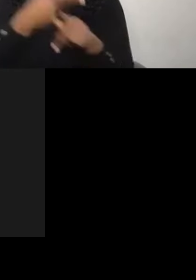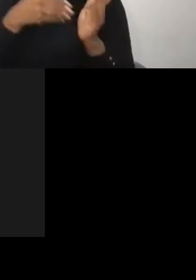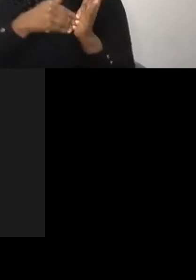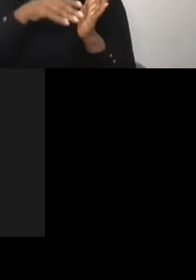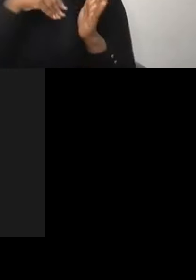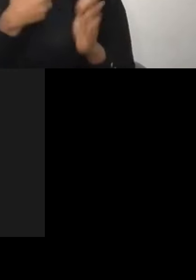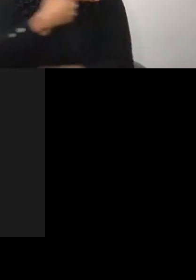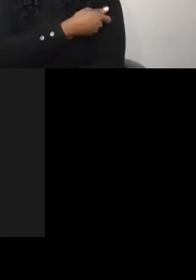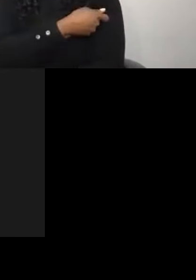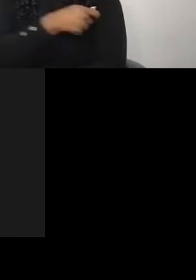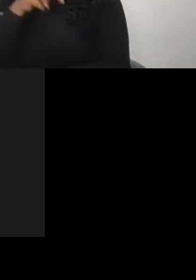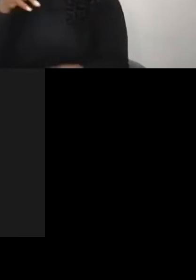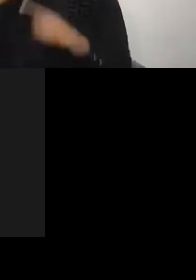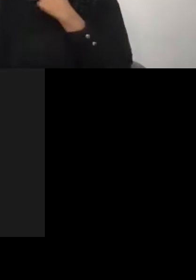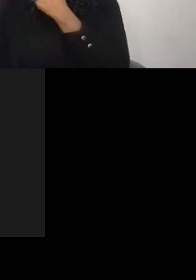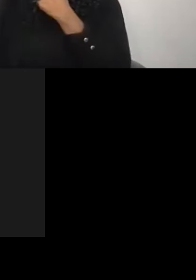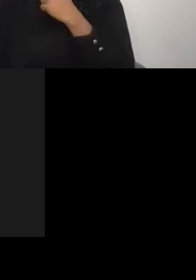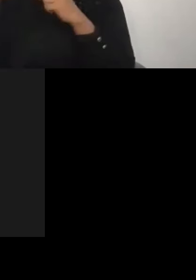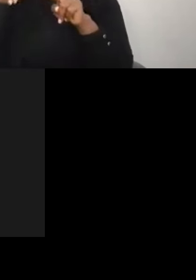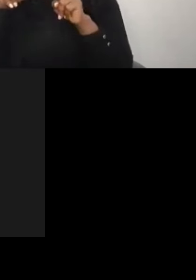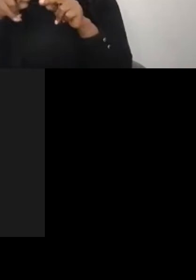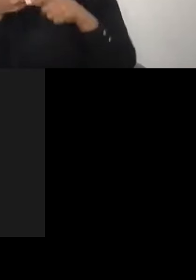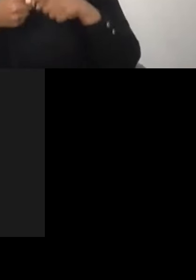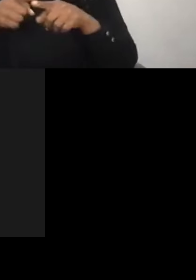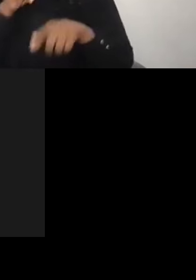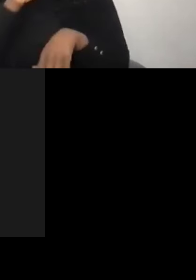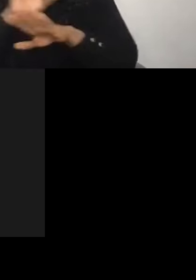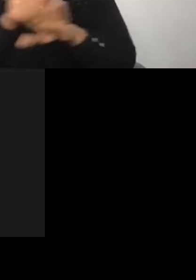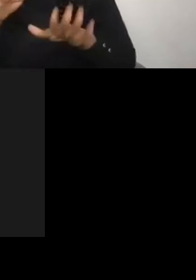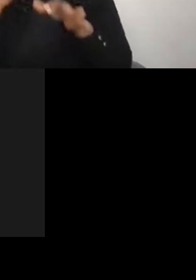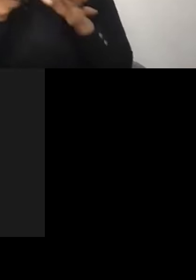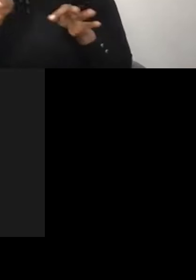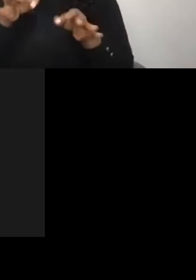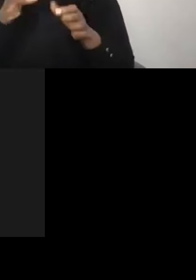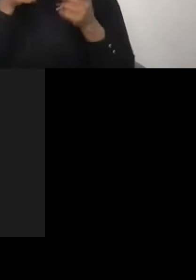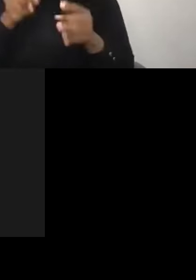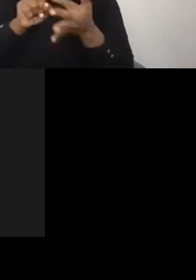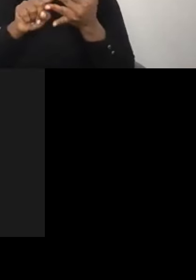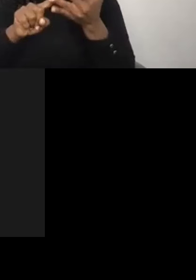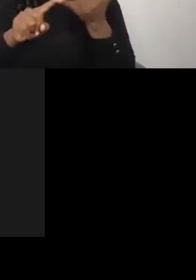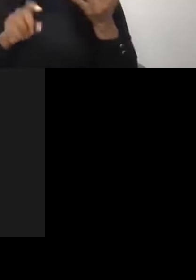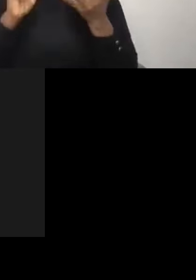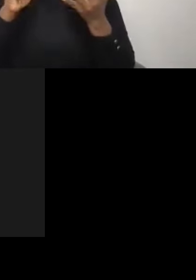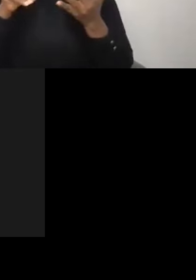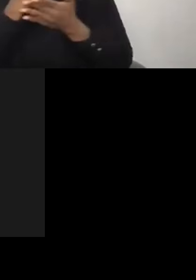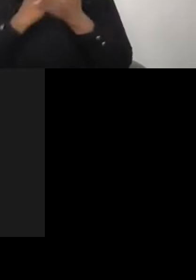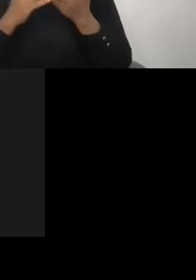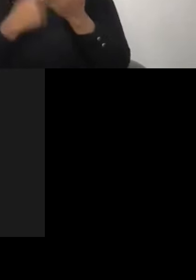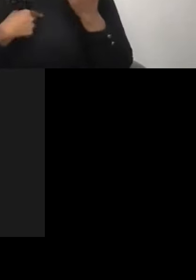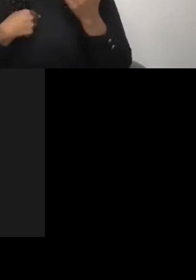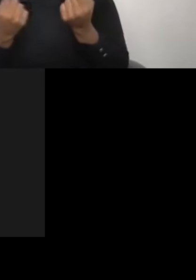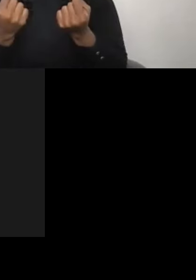give them shots or look in their ears or weigh them. And we will explain to them what's going to happen because, you know, part of what we